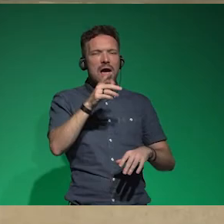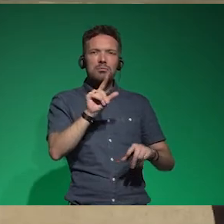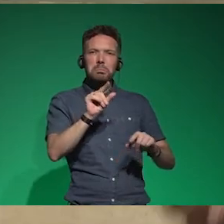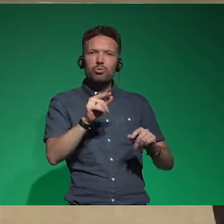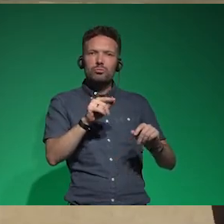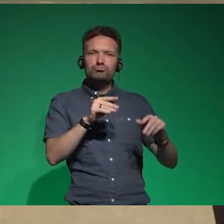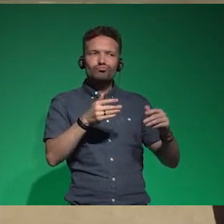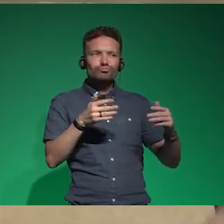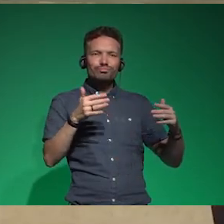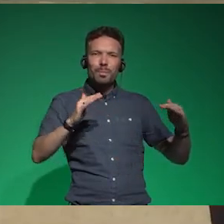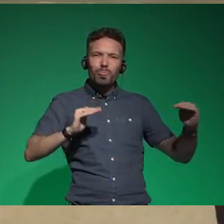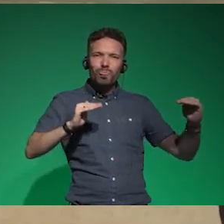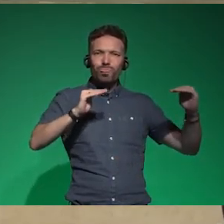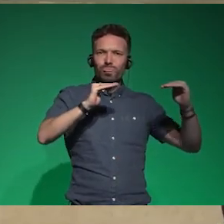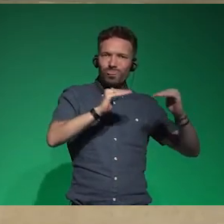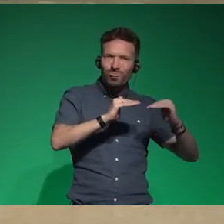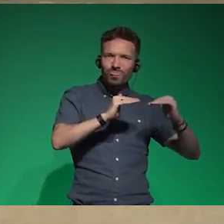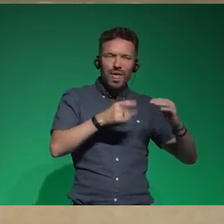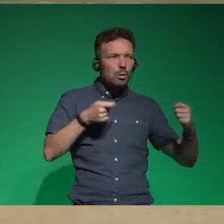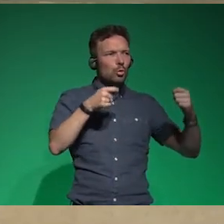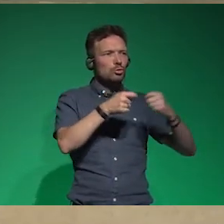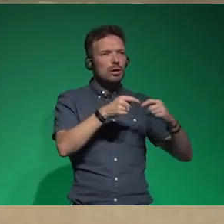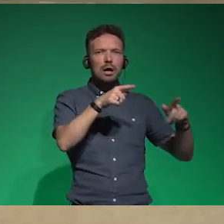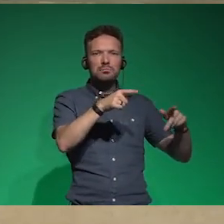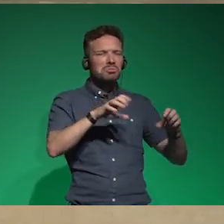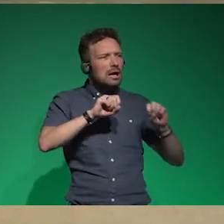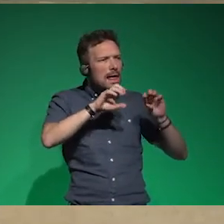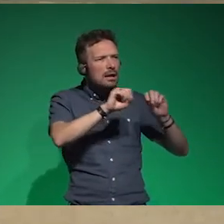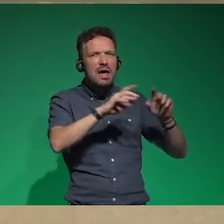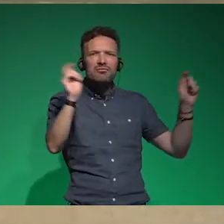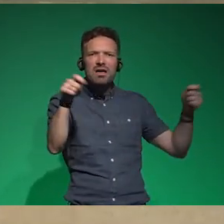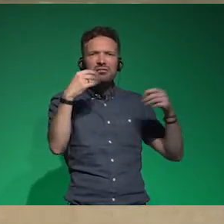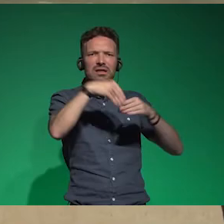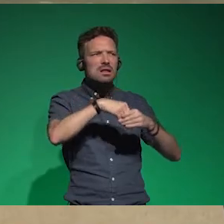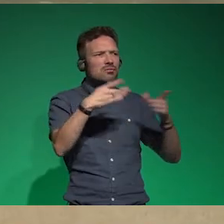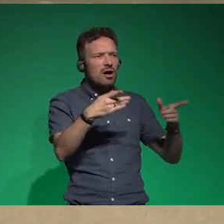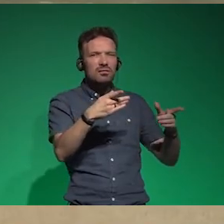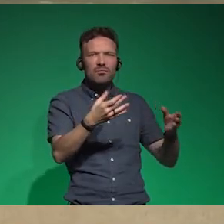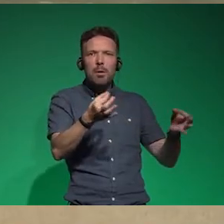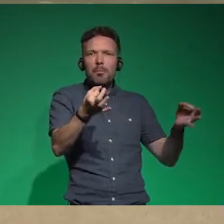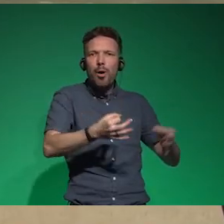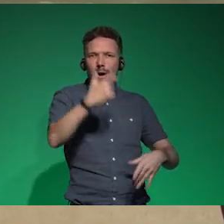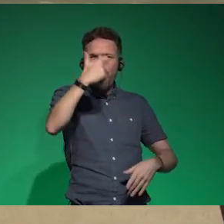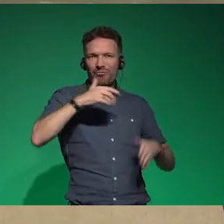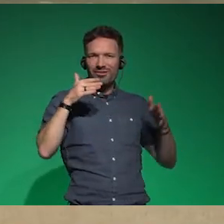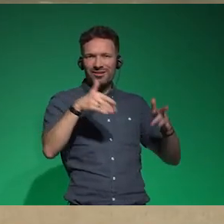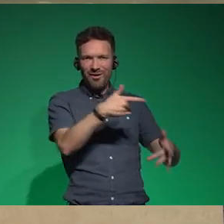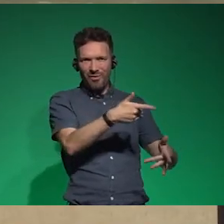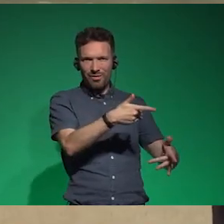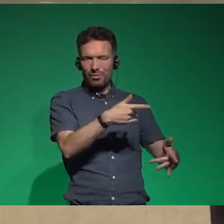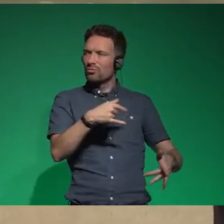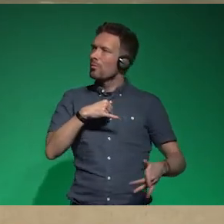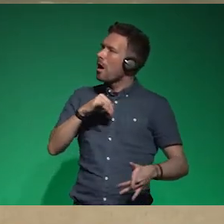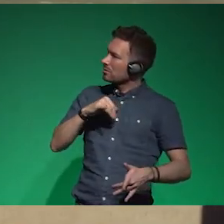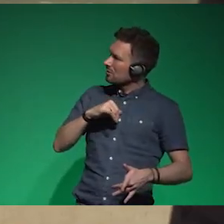village, what happened, and then how many people or what kind of a situation, and yeah, any kind of this. Harry so maybe wants to